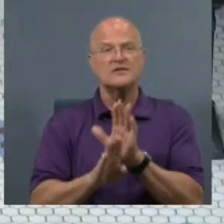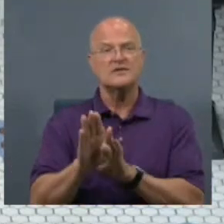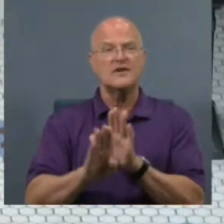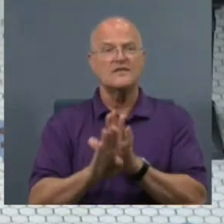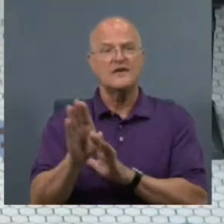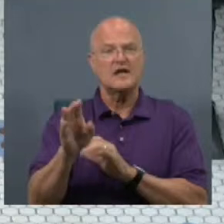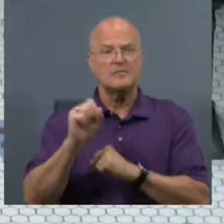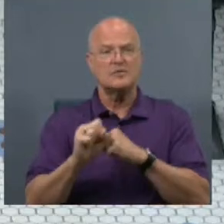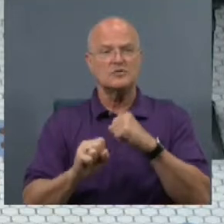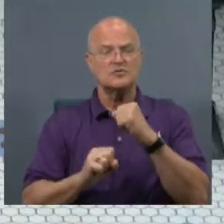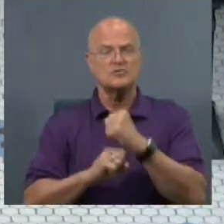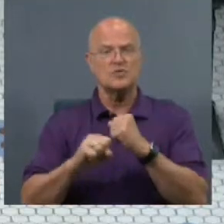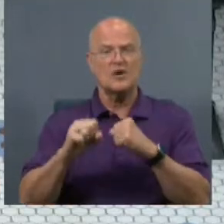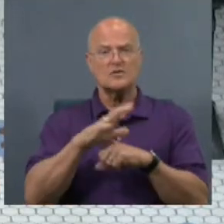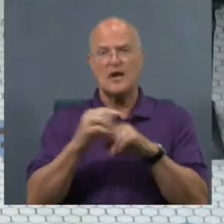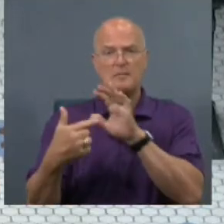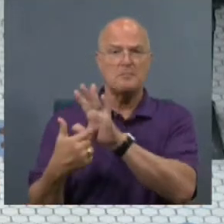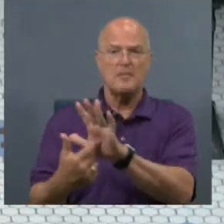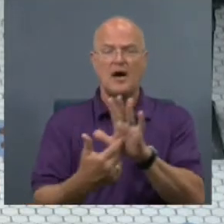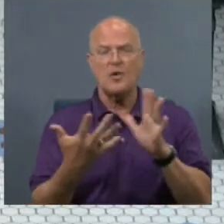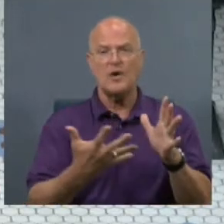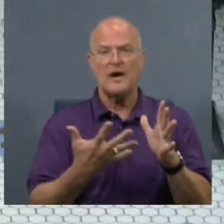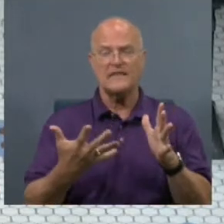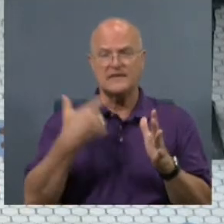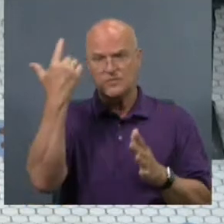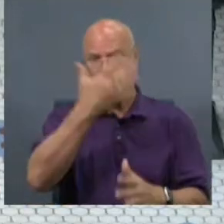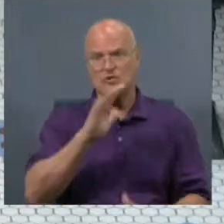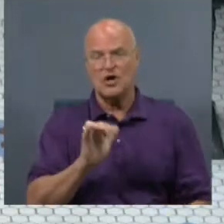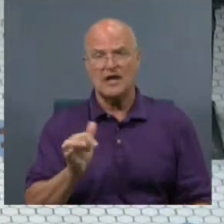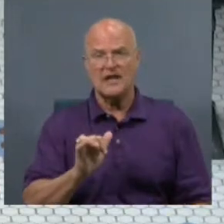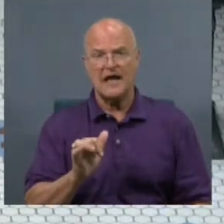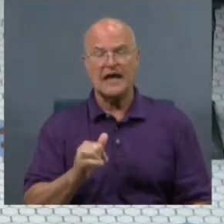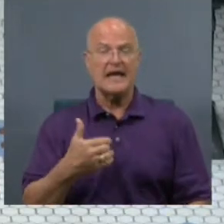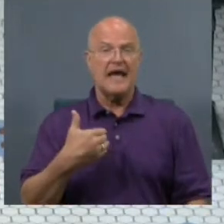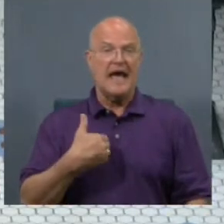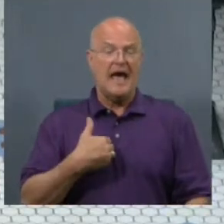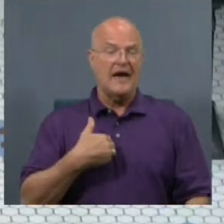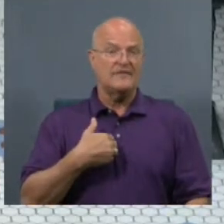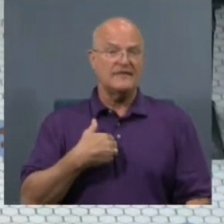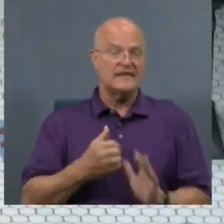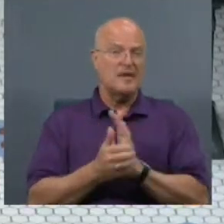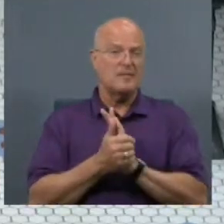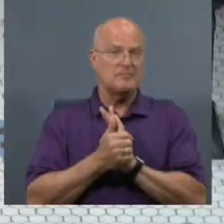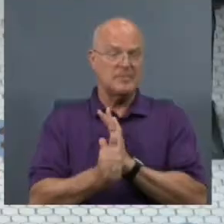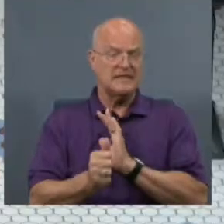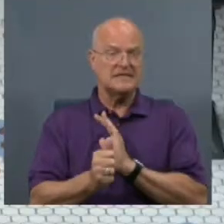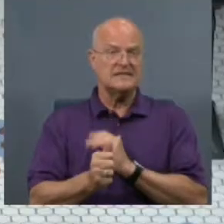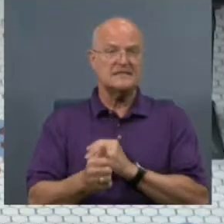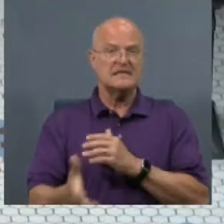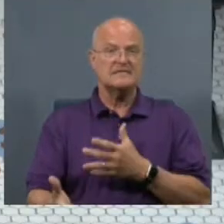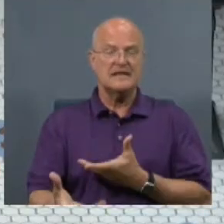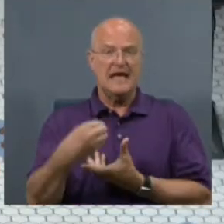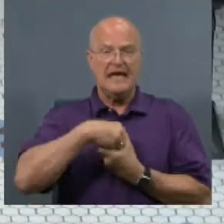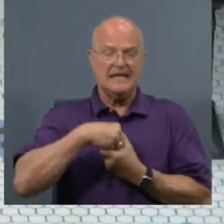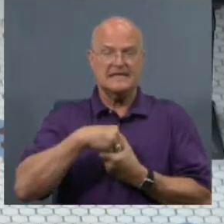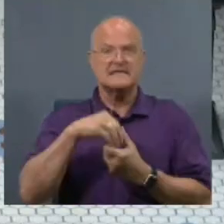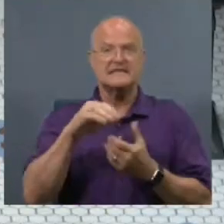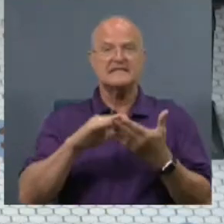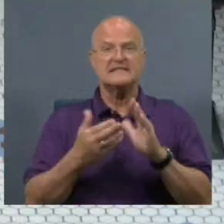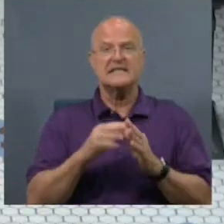develop a structure and modeled what this investment will look like. Having the ability to annex this into the city limits of Little